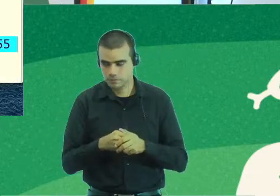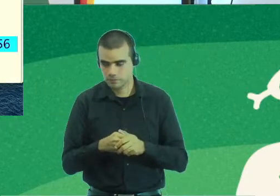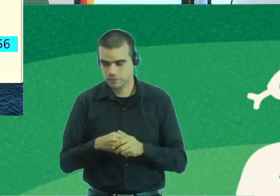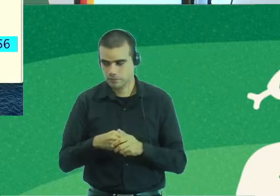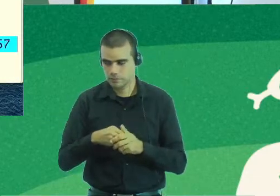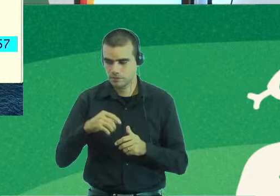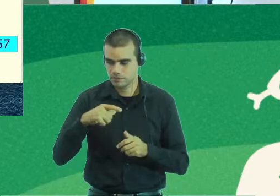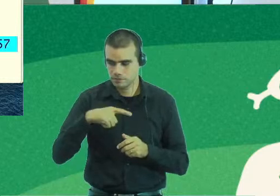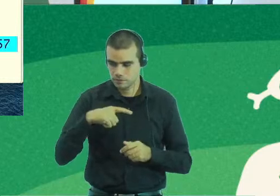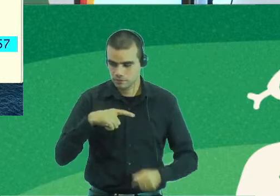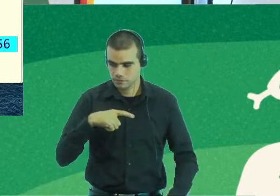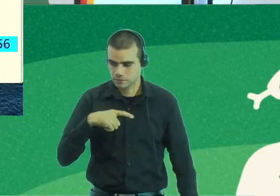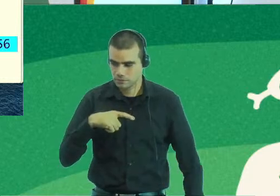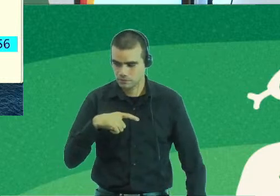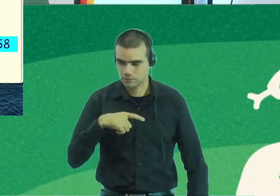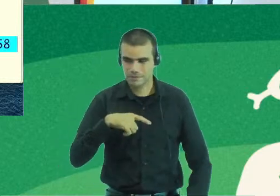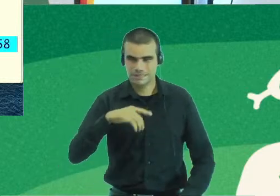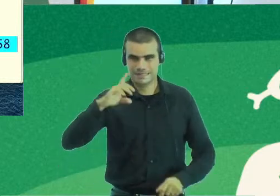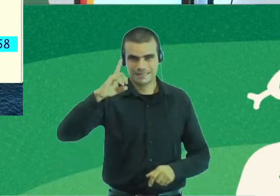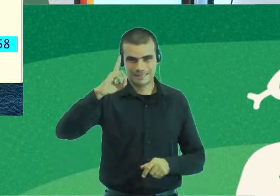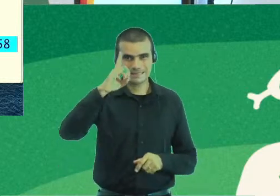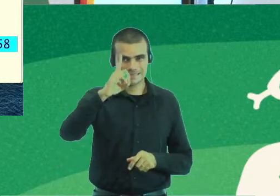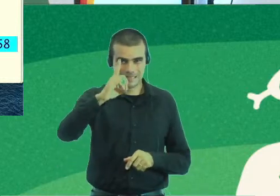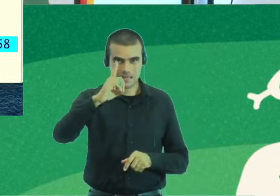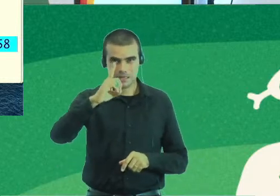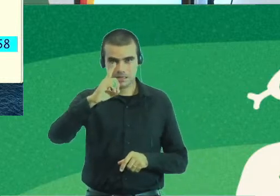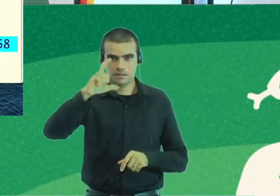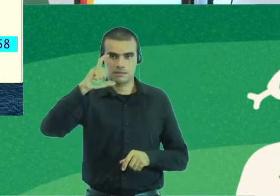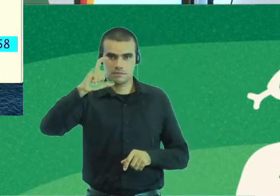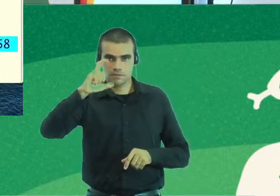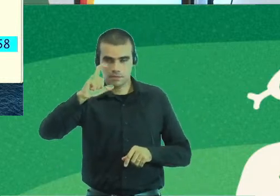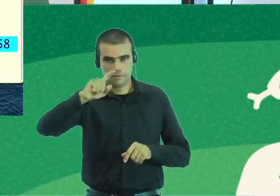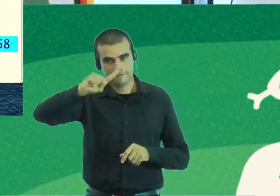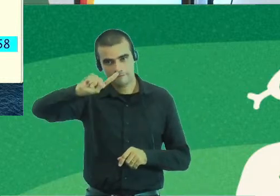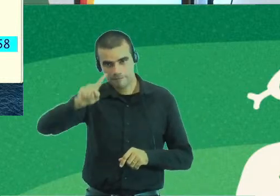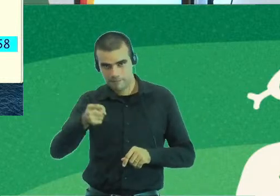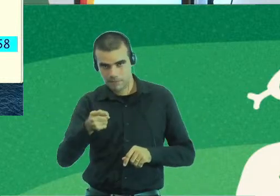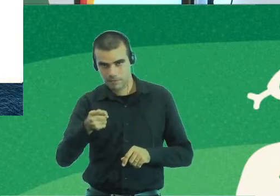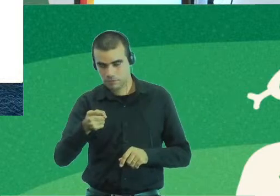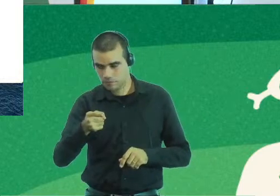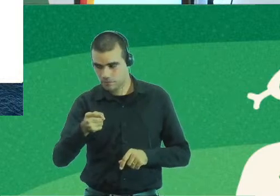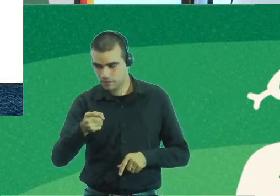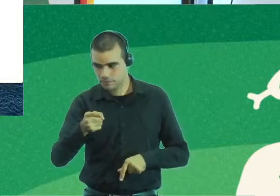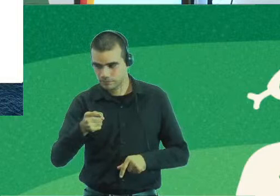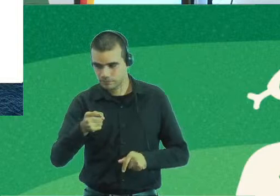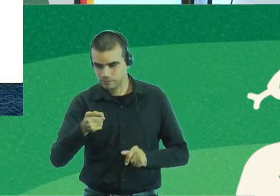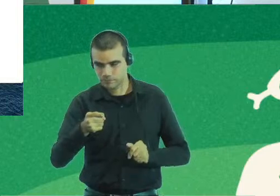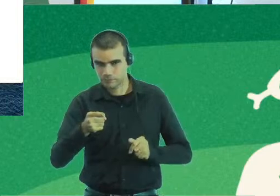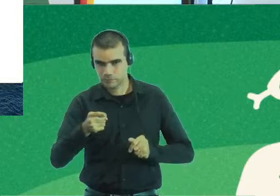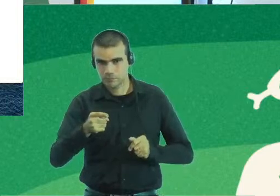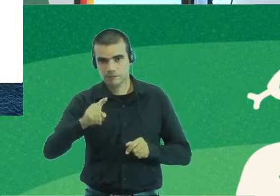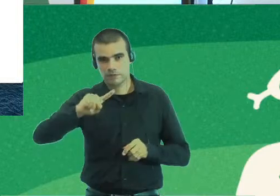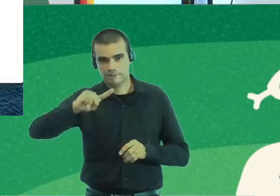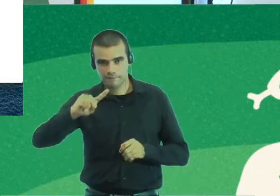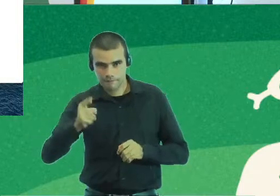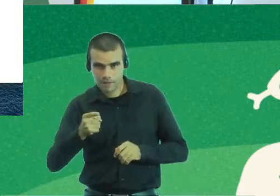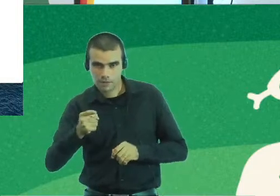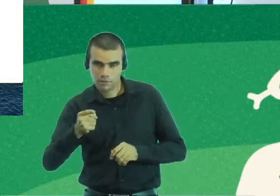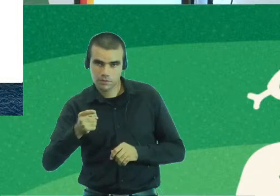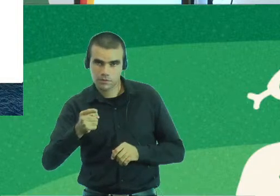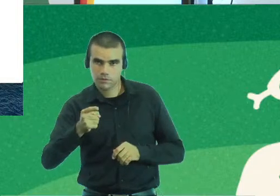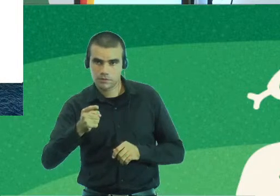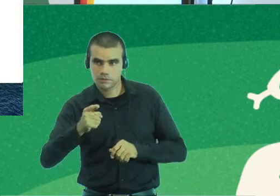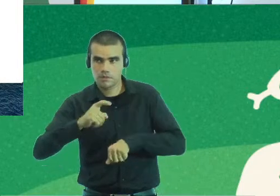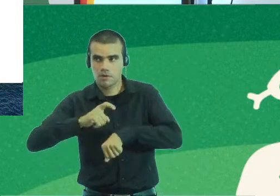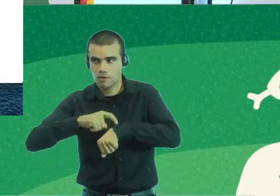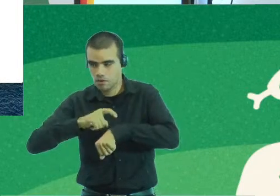D, and then there's a comma, I believe. So the comma, and then we need the hour, so it's like 8:40,